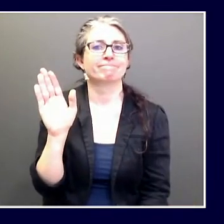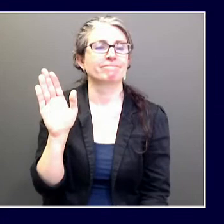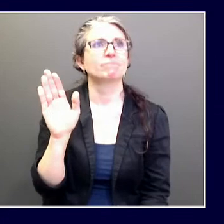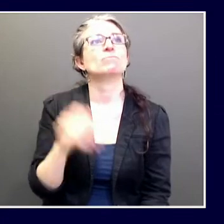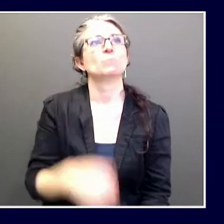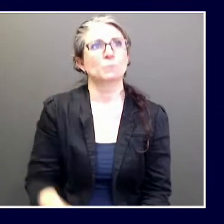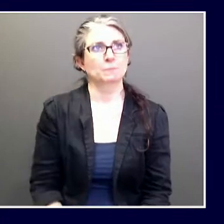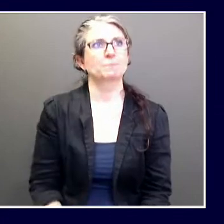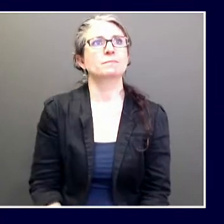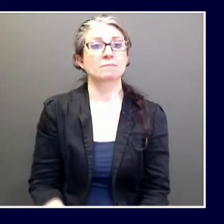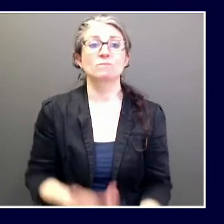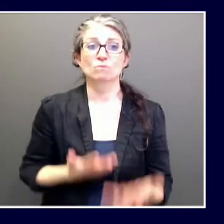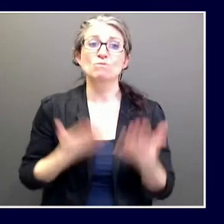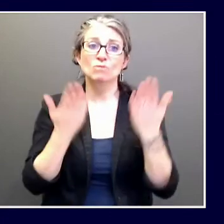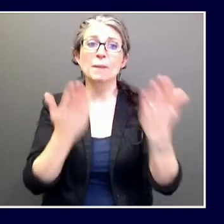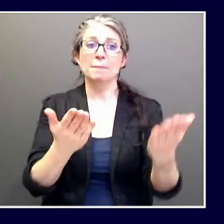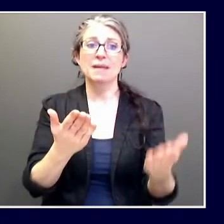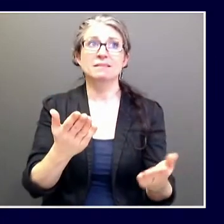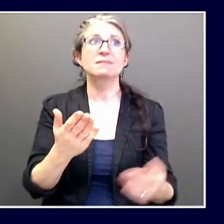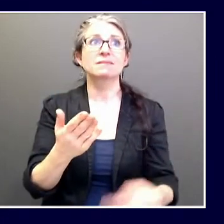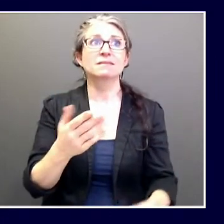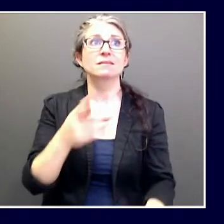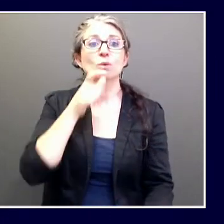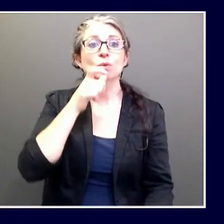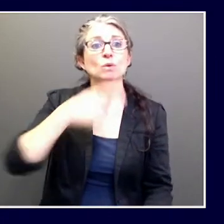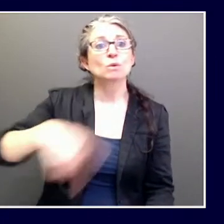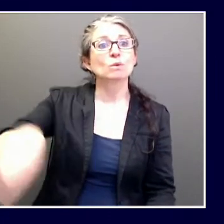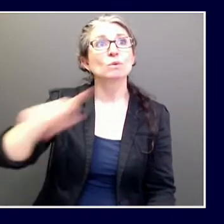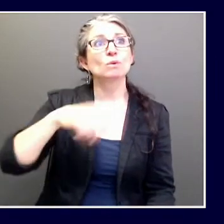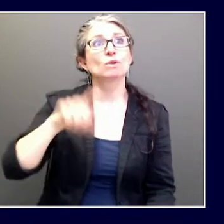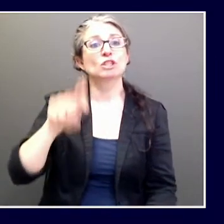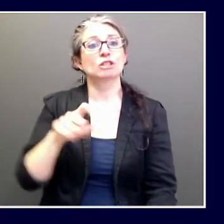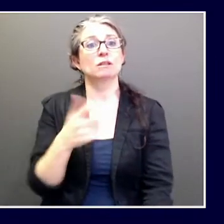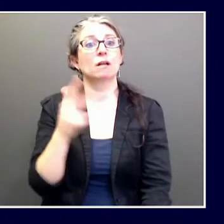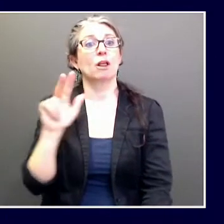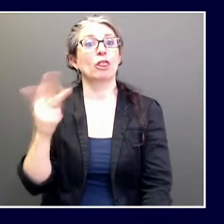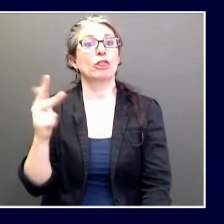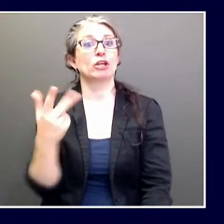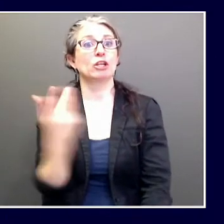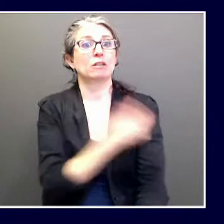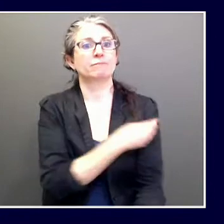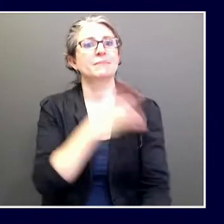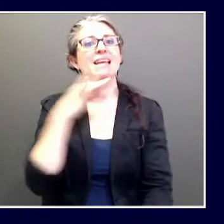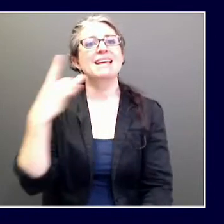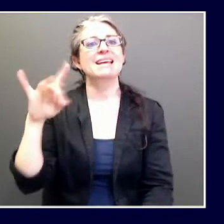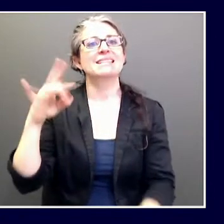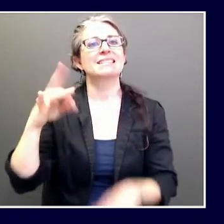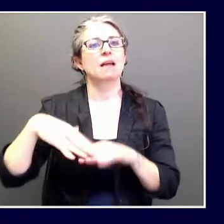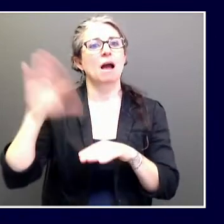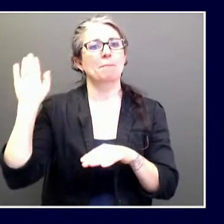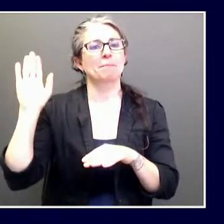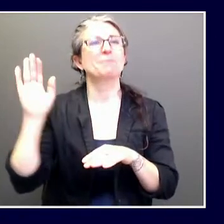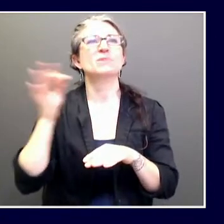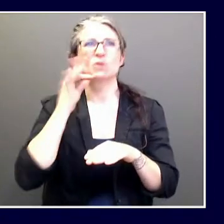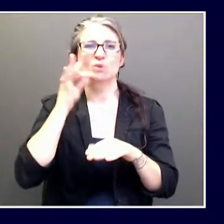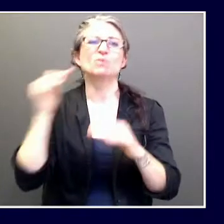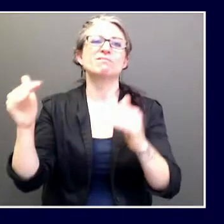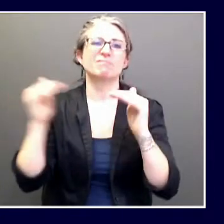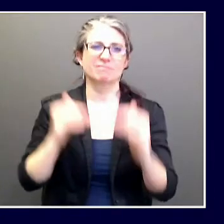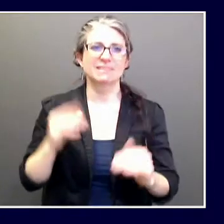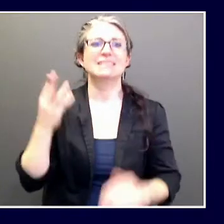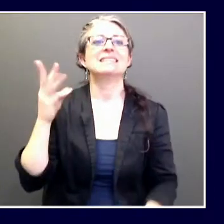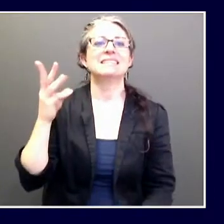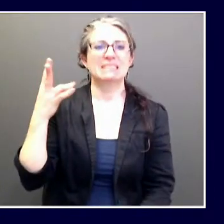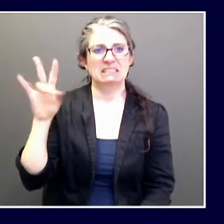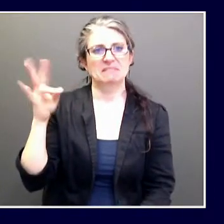is only for those 18 and over, but soon we may have 16 and 17-year-olds in the mix, but I